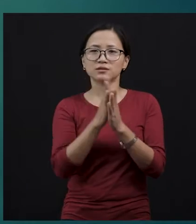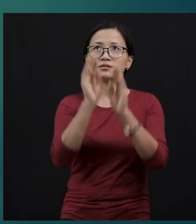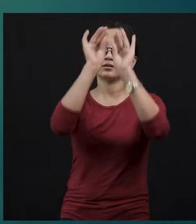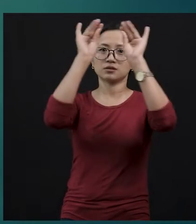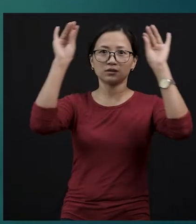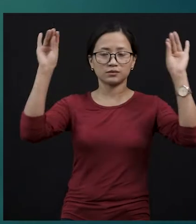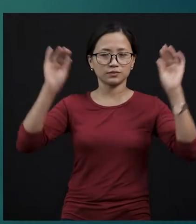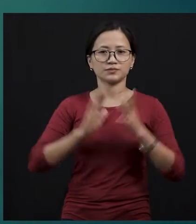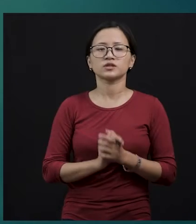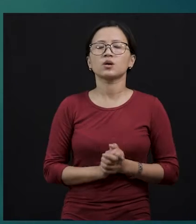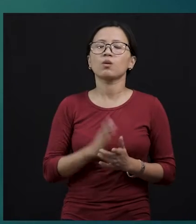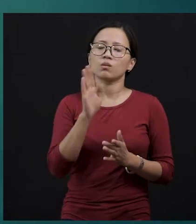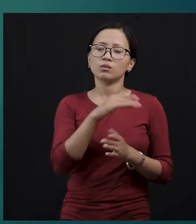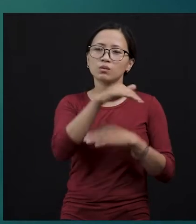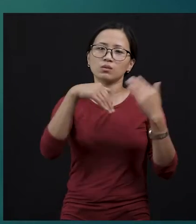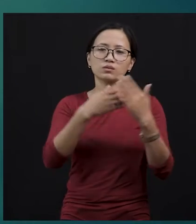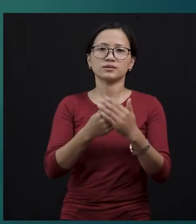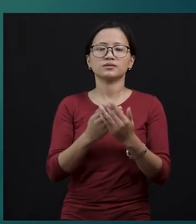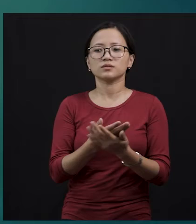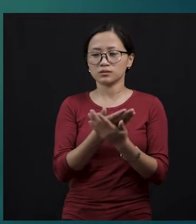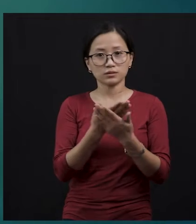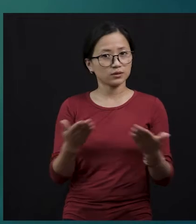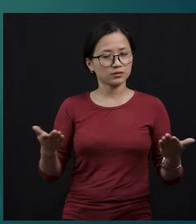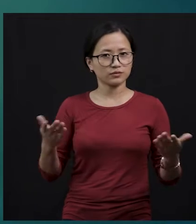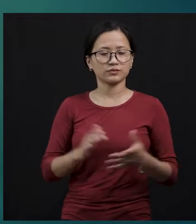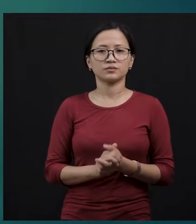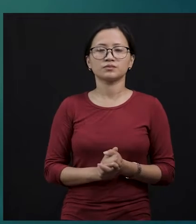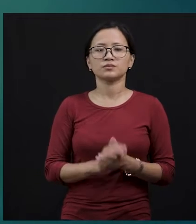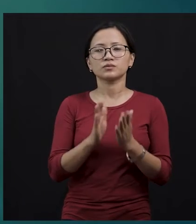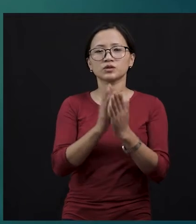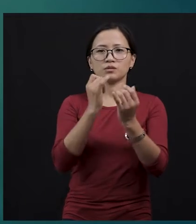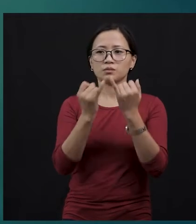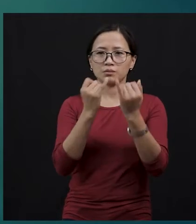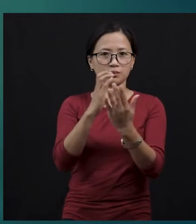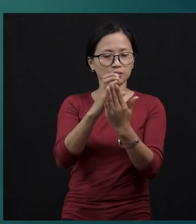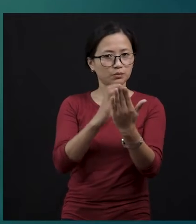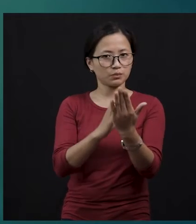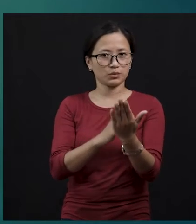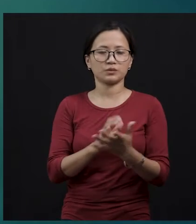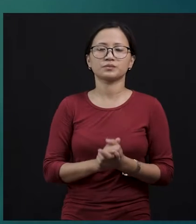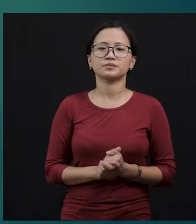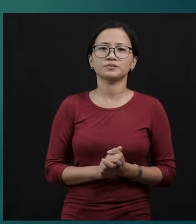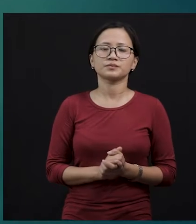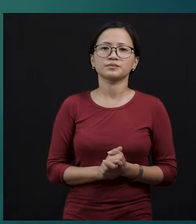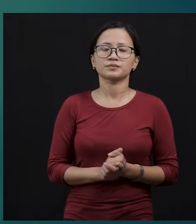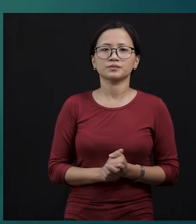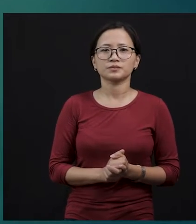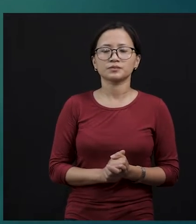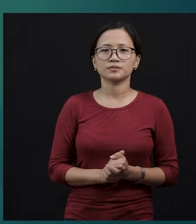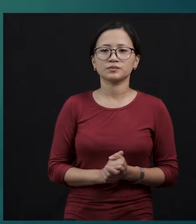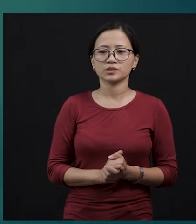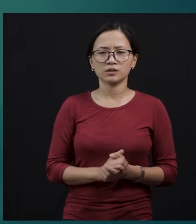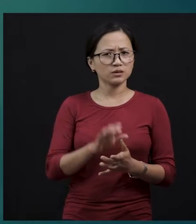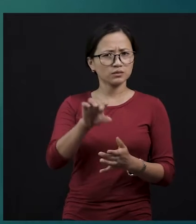are all kinds of poems, okay? And they are not like stories. In reading a story, you get to know a story, but in poems, you